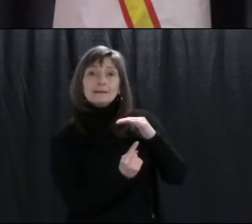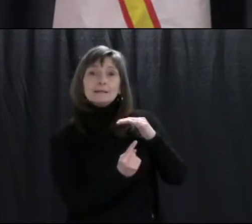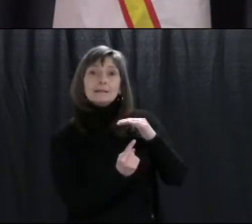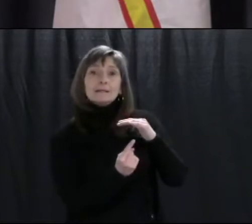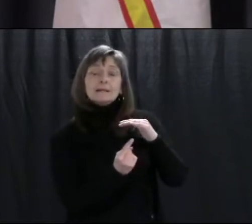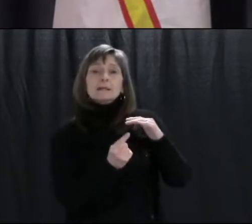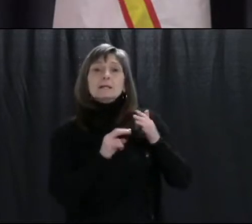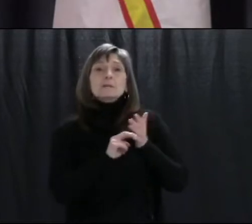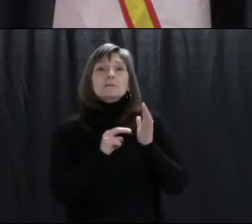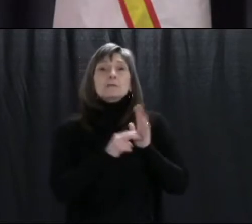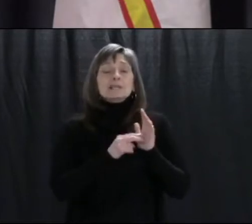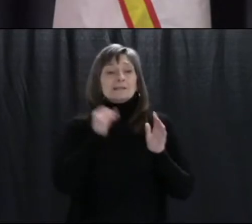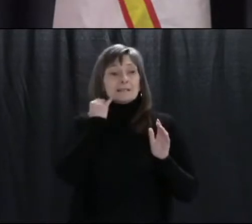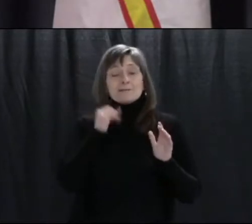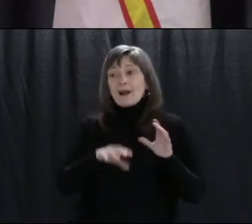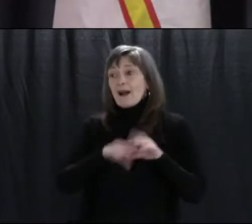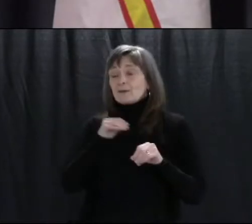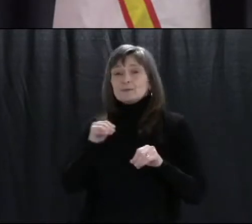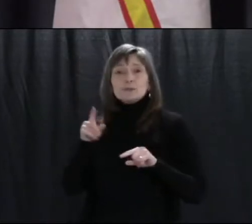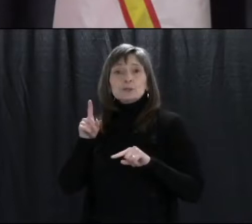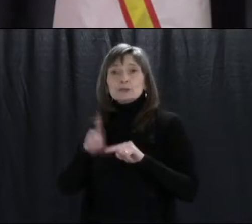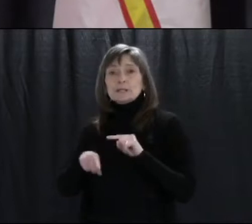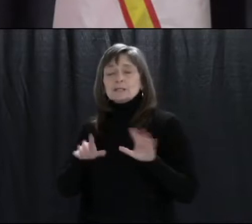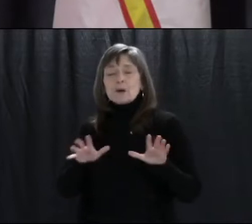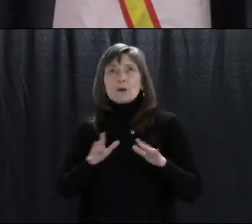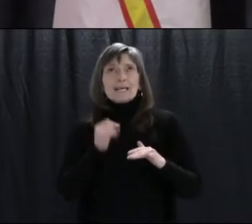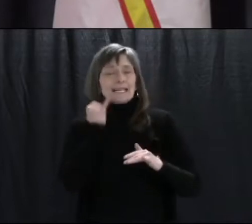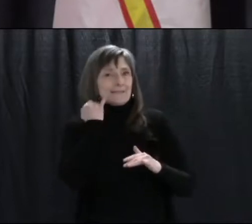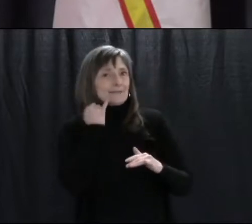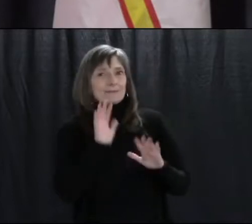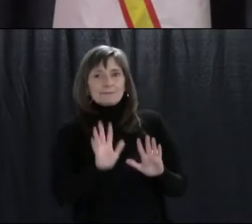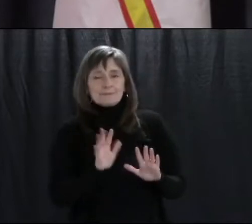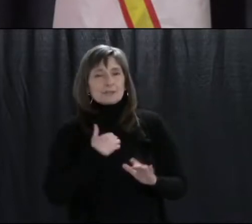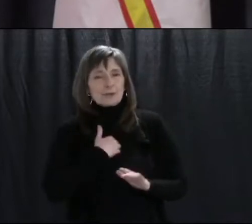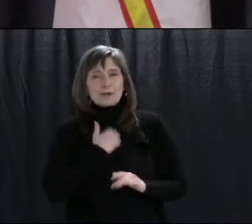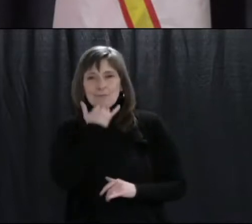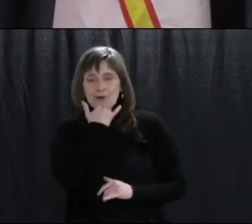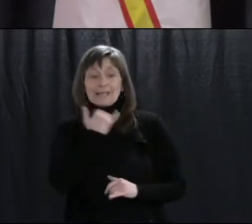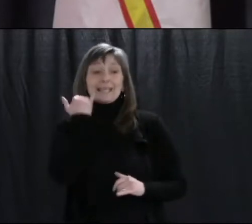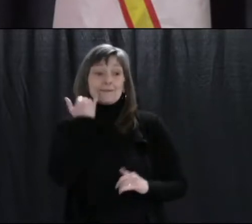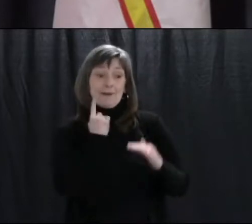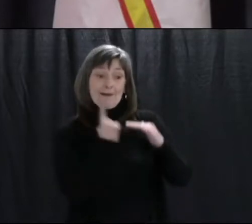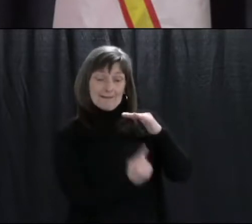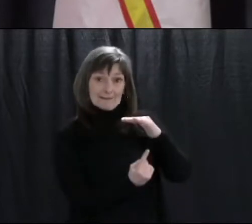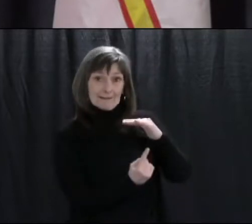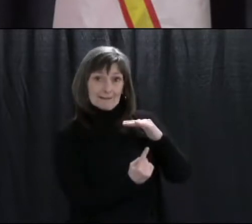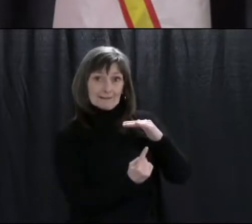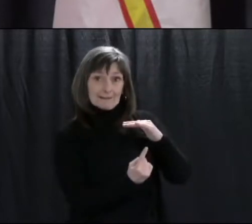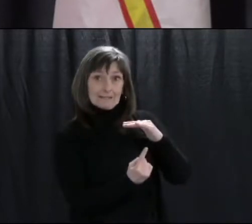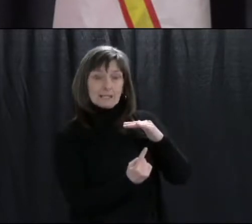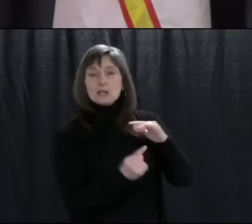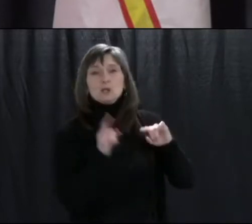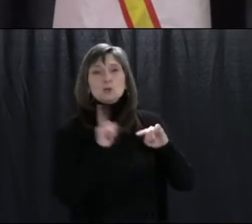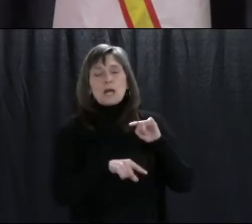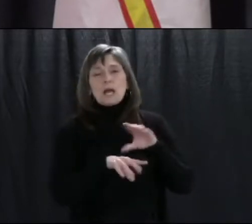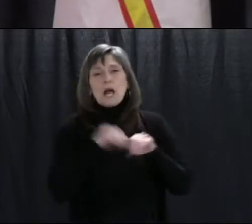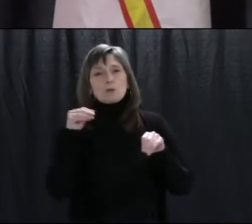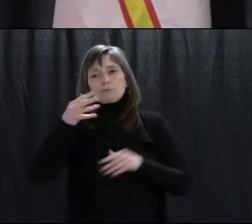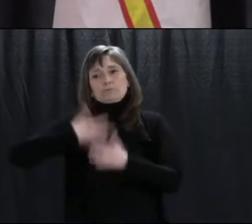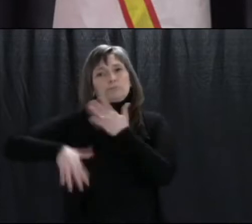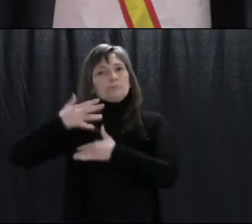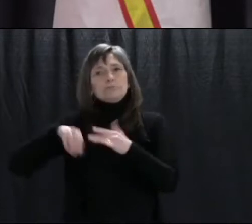or come in contact with others. So I should say, if you are self-isolating, you cannot leave your home